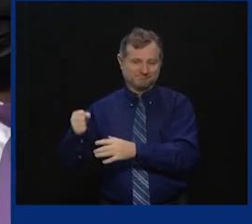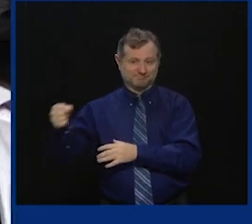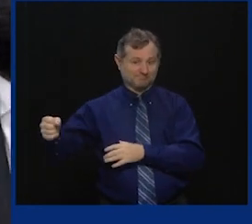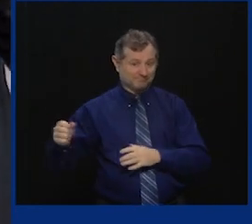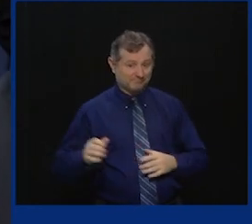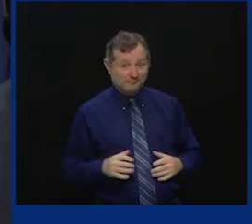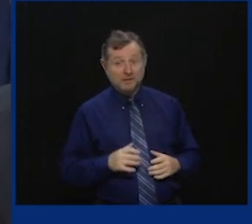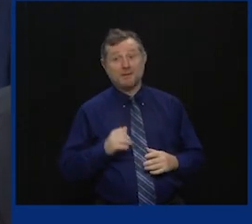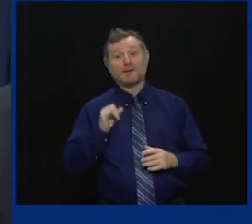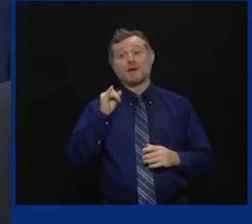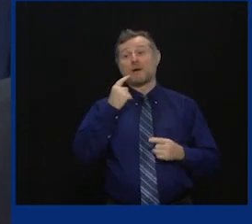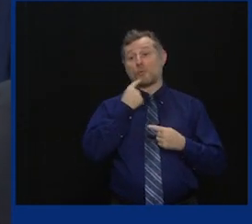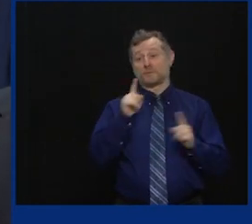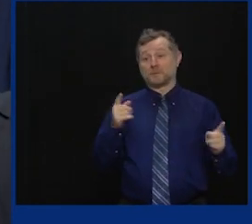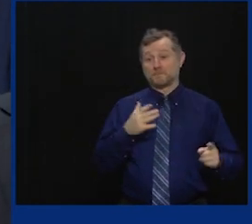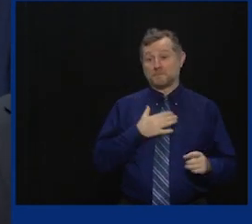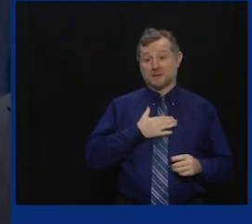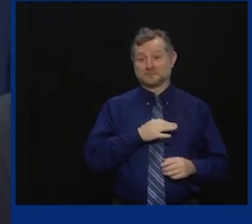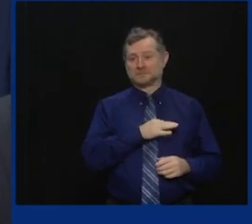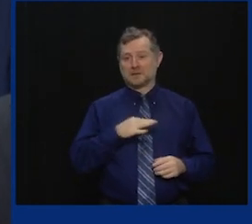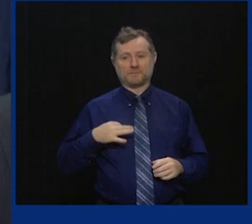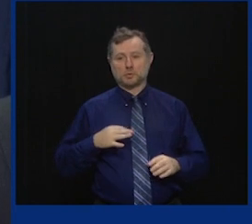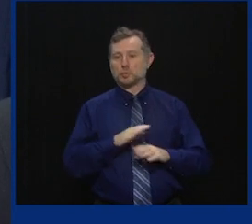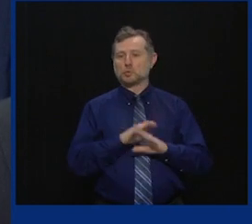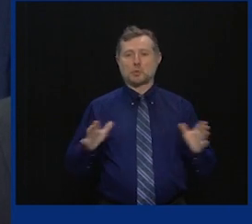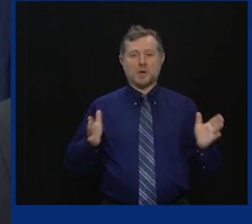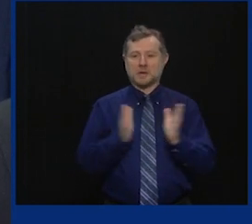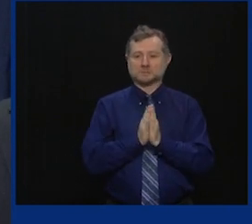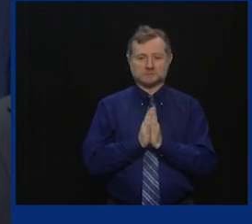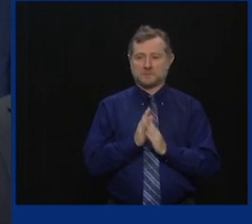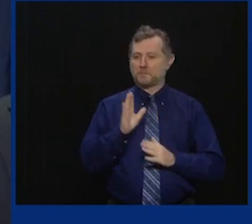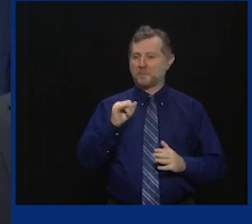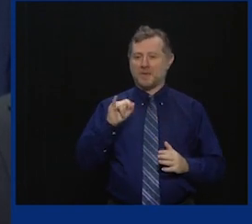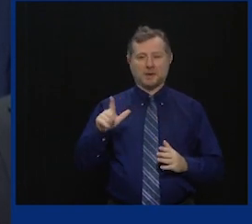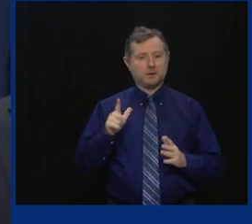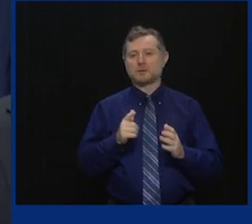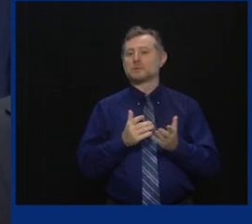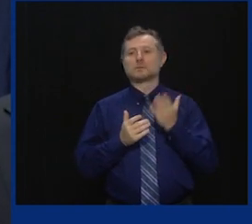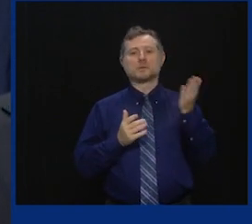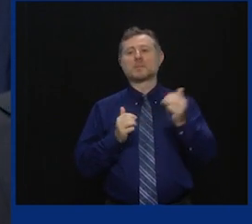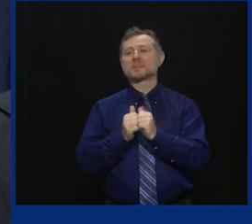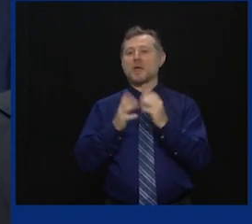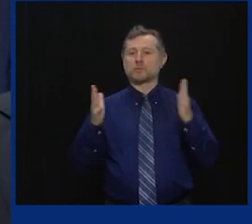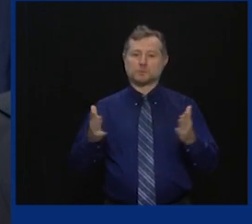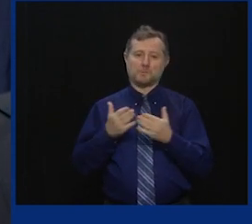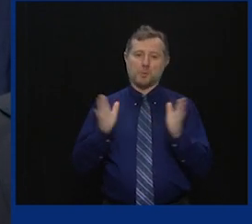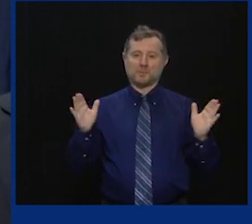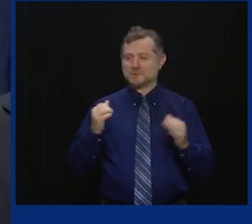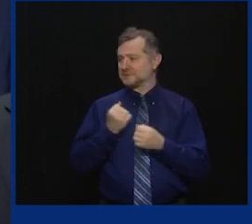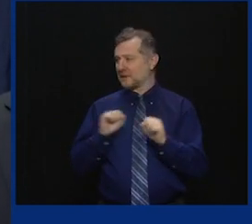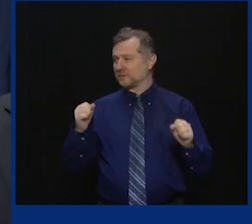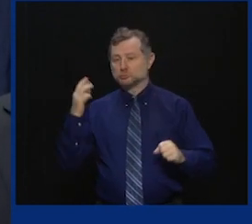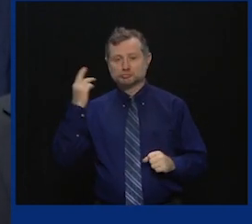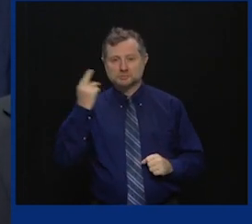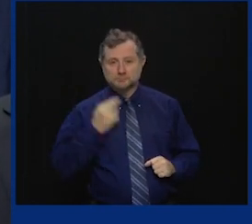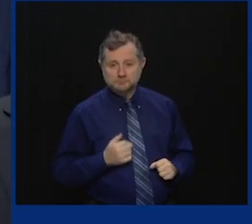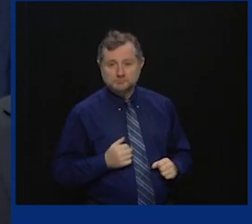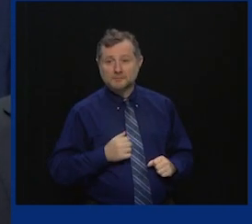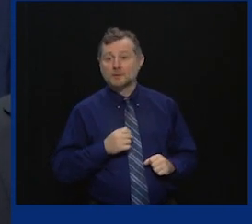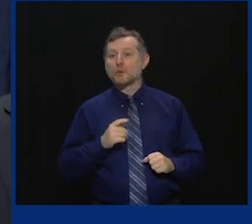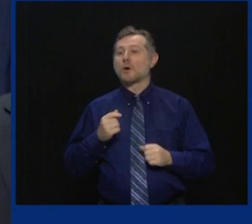ask for bail unless a public safety reason exists. I've also asked my executive team to look at